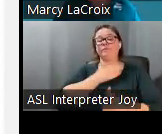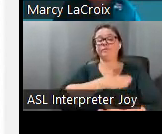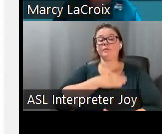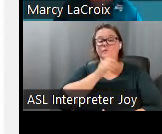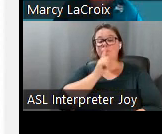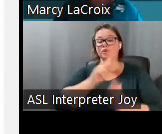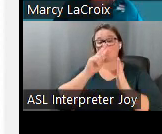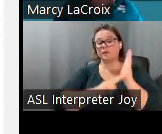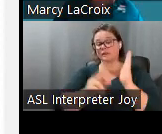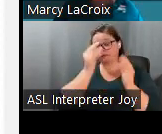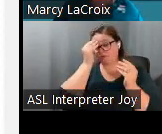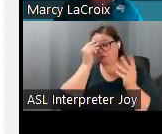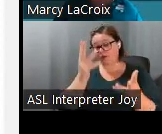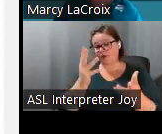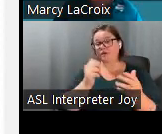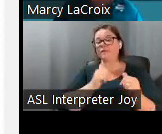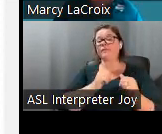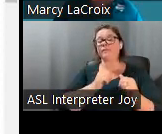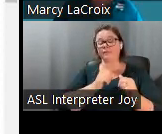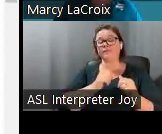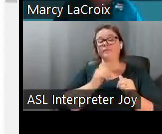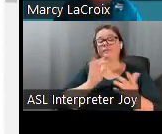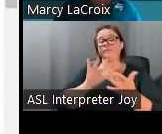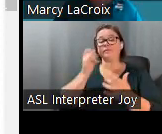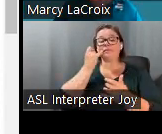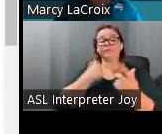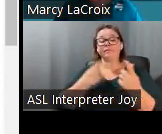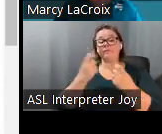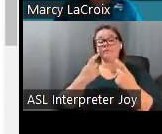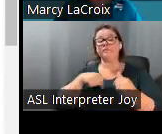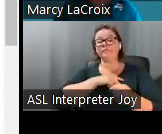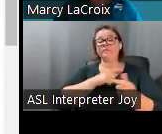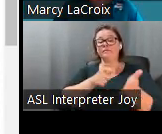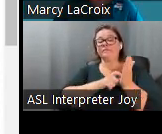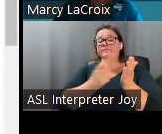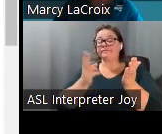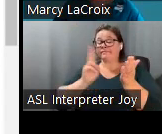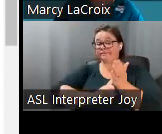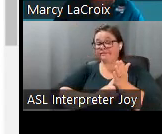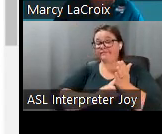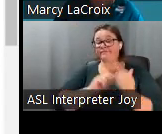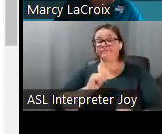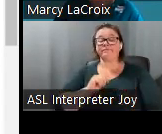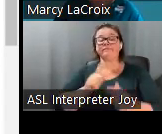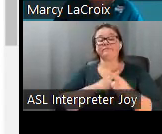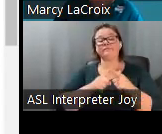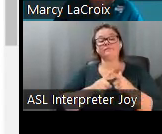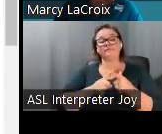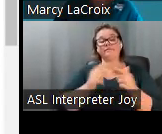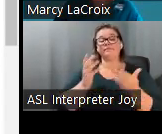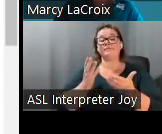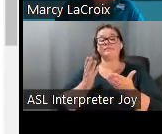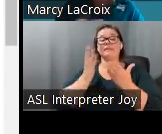this information. Reach out if you have questions. We do require a signature and then submit